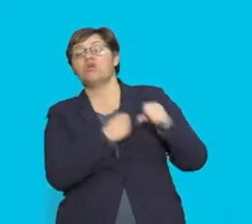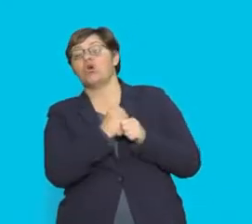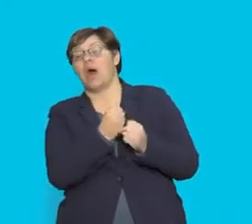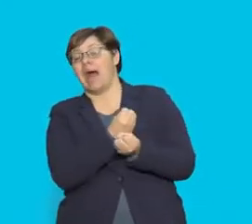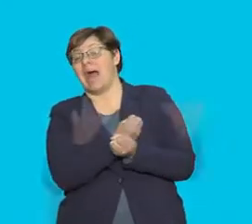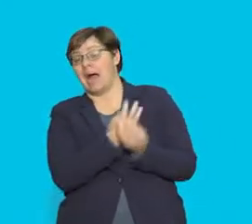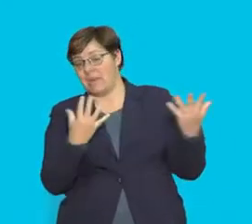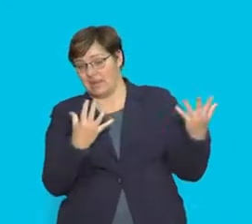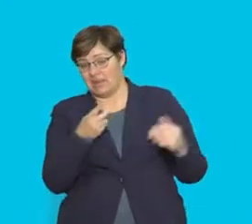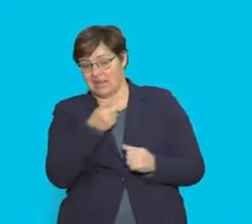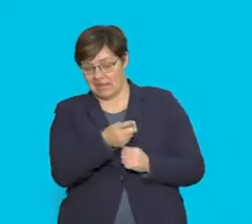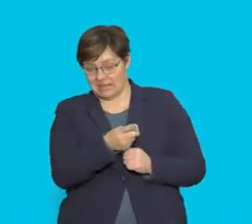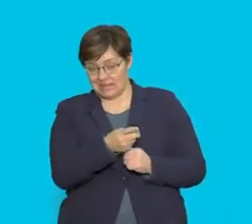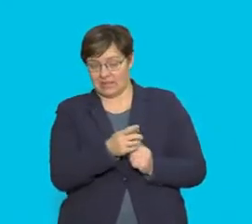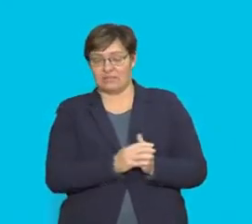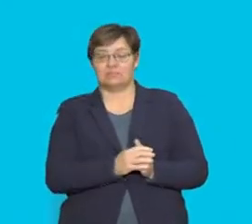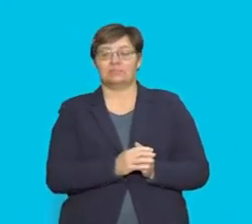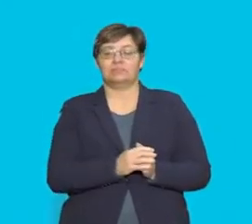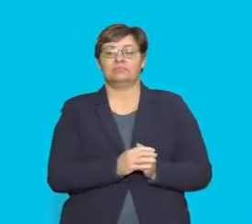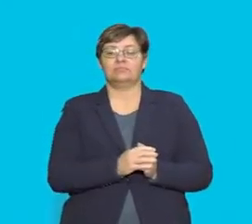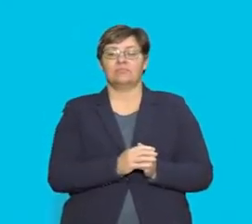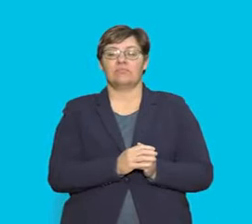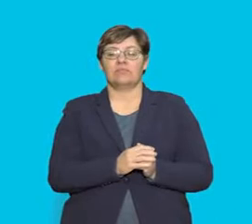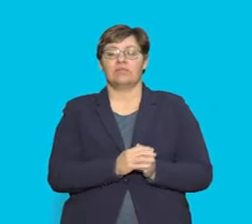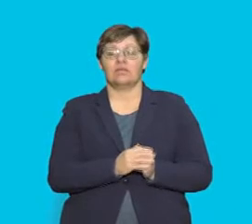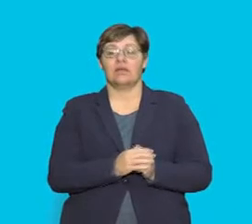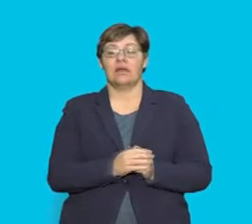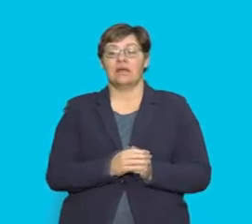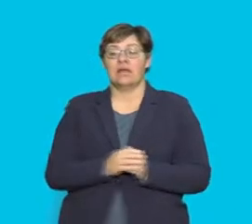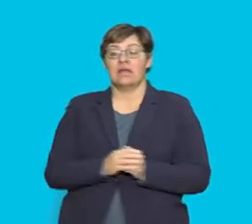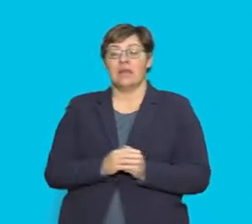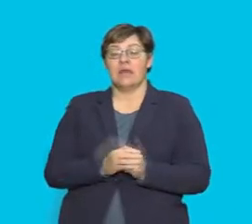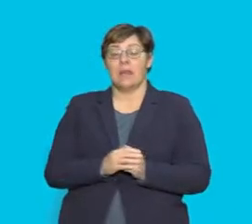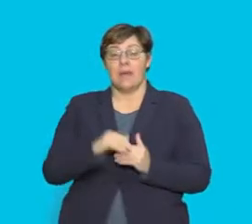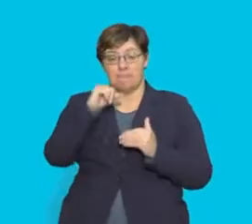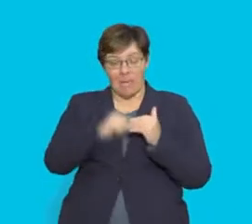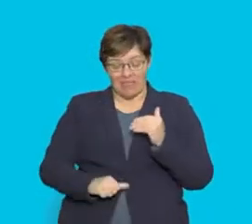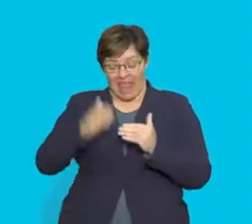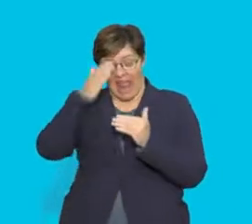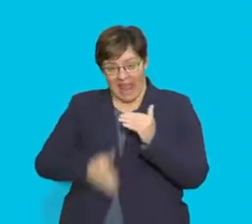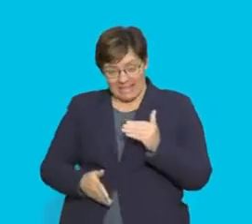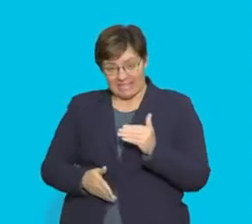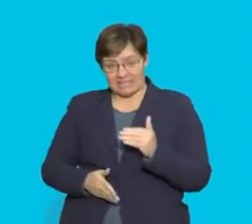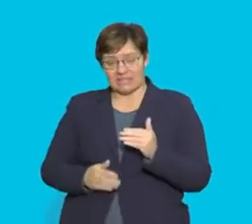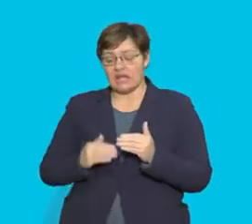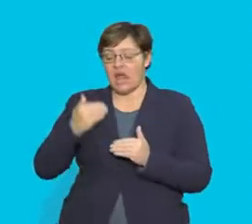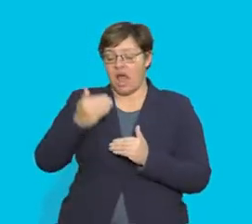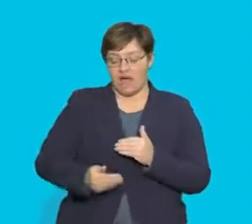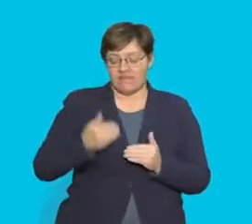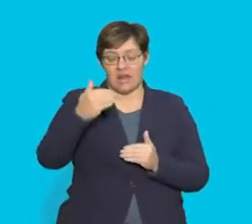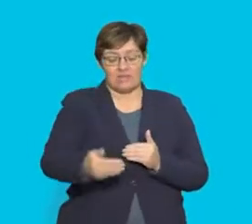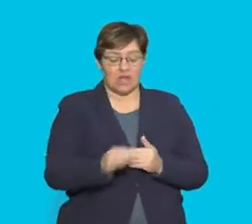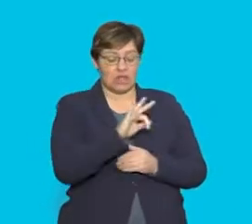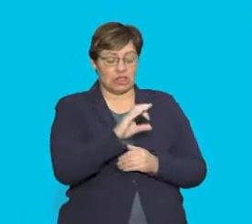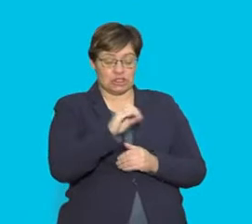this investment, if it is an investment, was. And then, and at the end of each month thereafter, right?